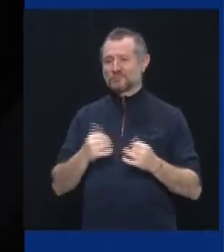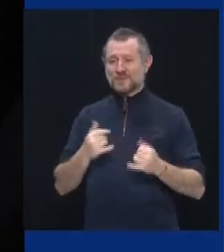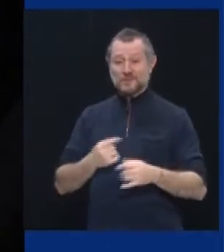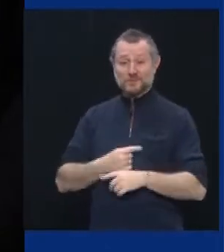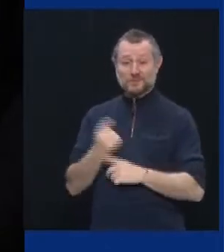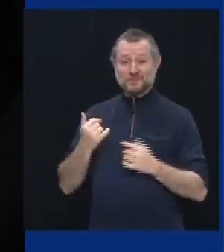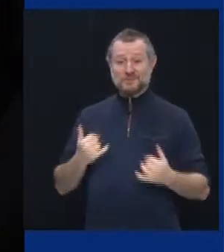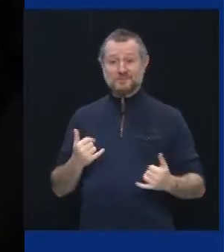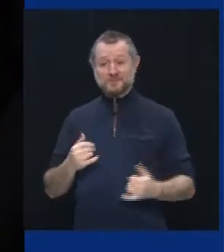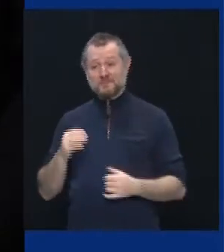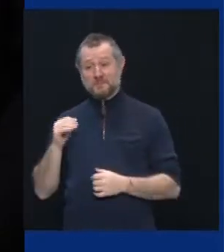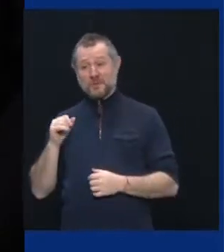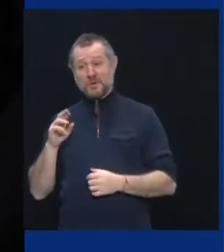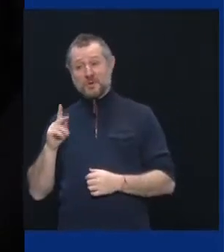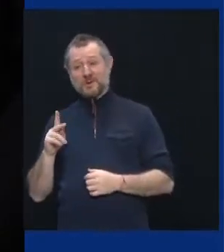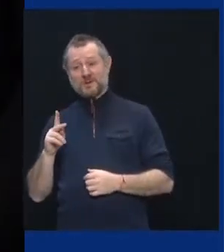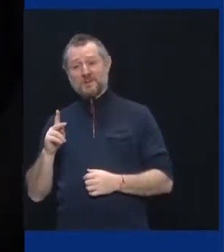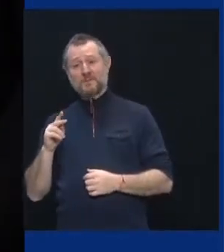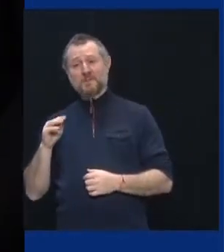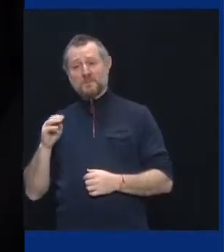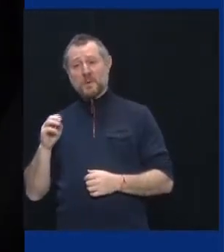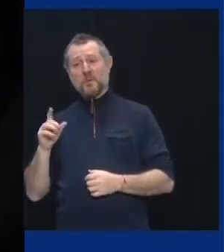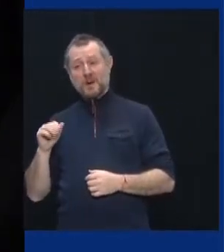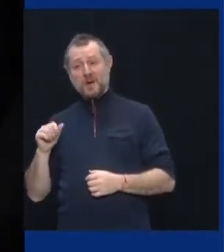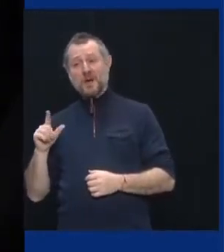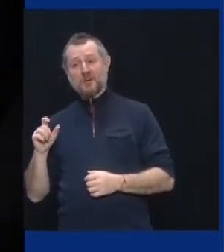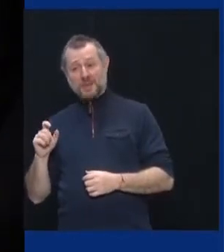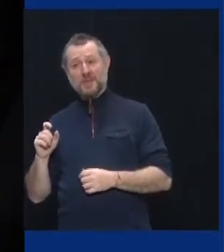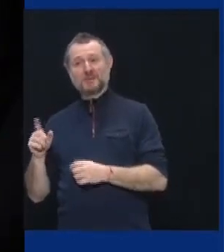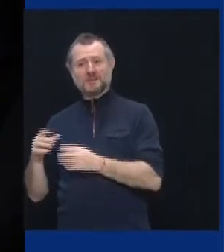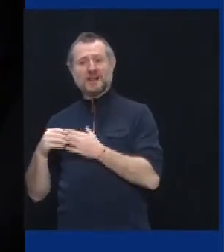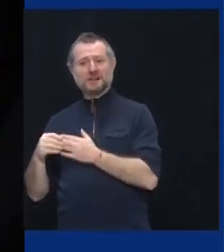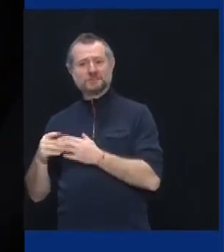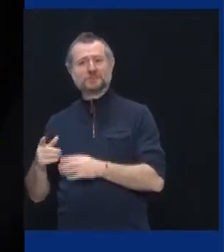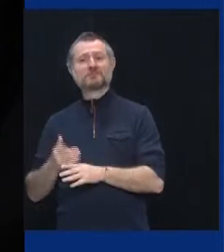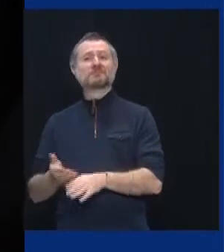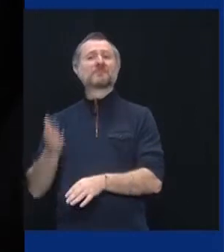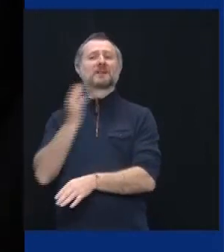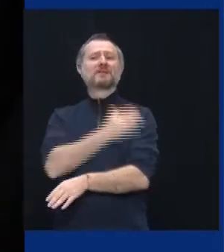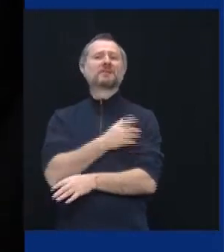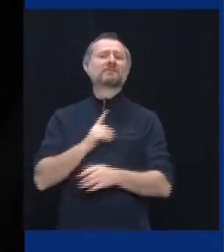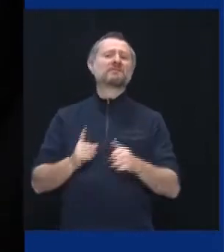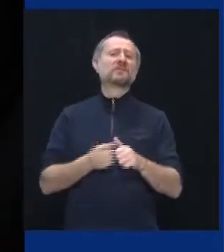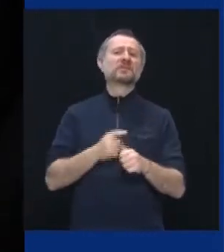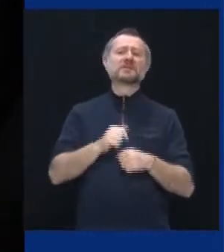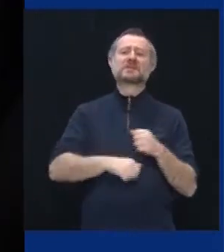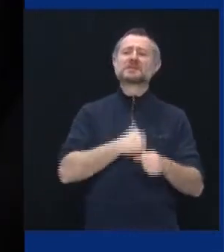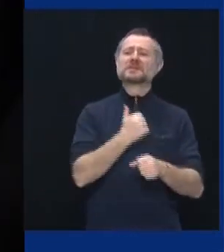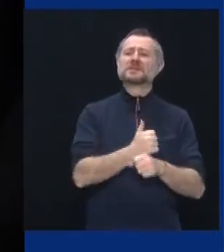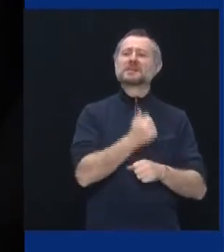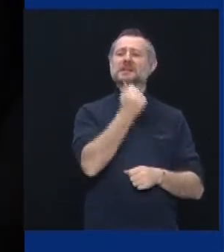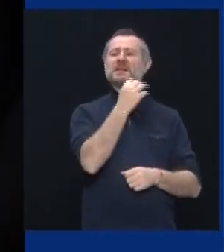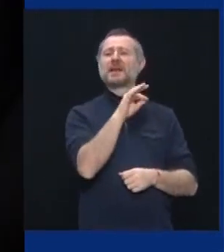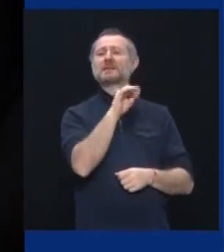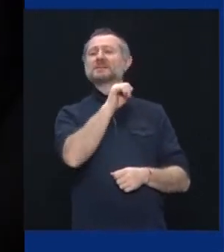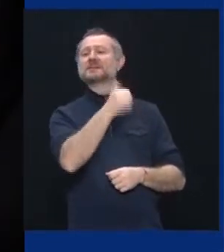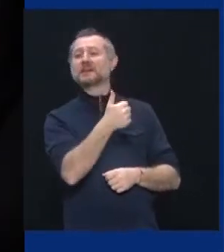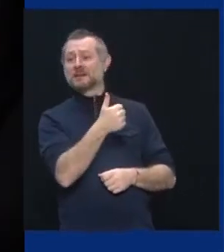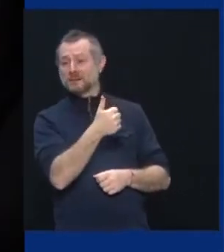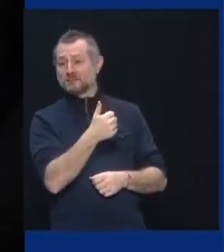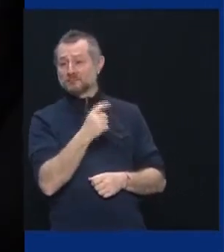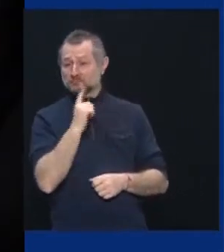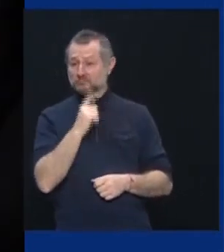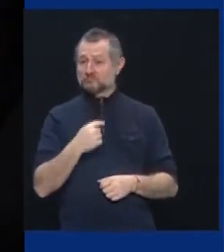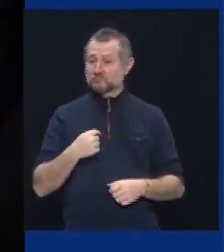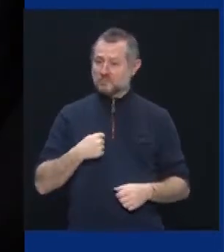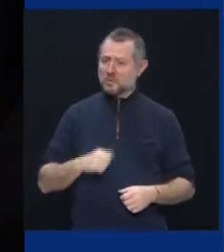here in 1910. I was proud to sponsor the legislation that helped shape